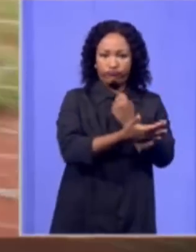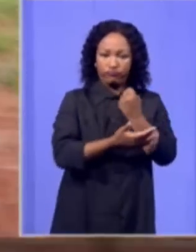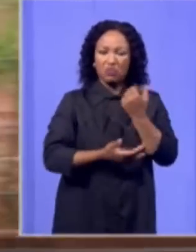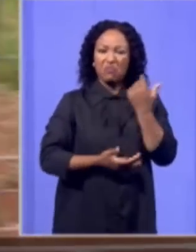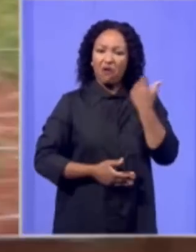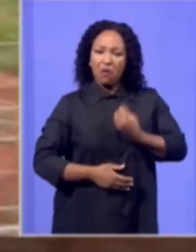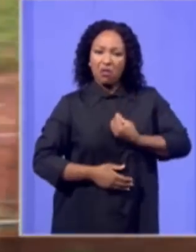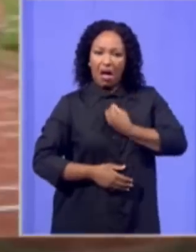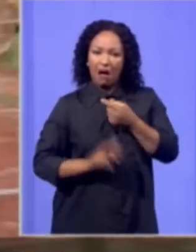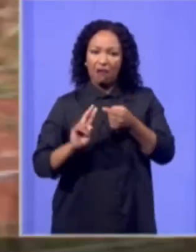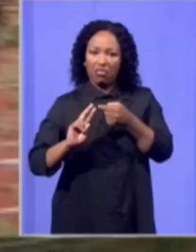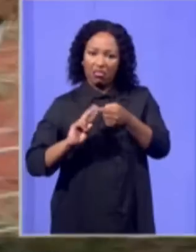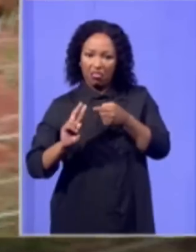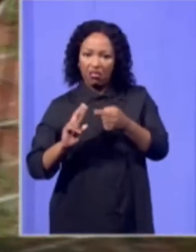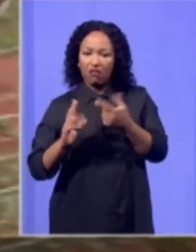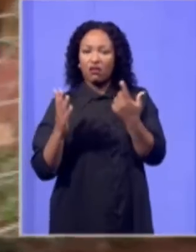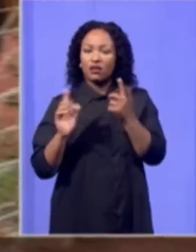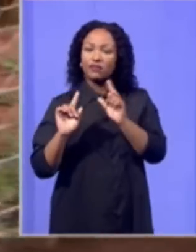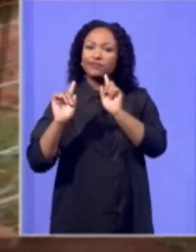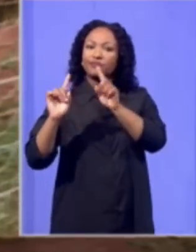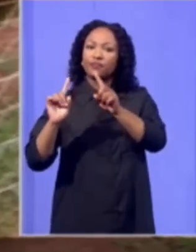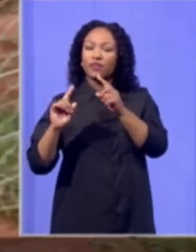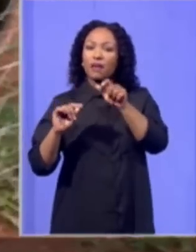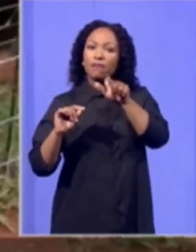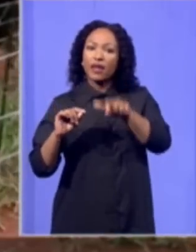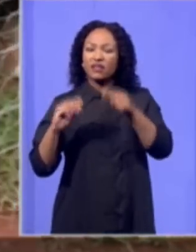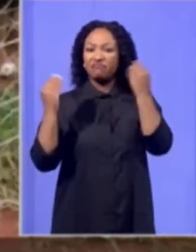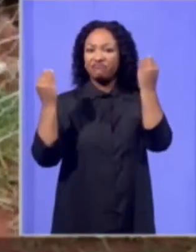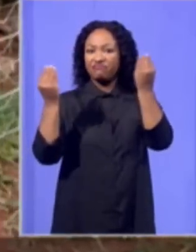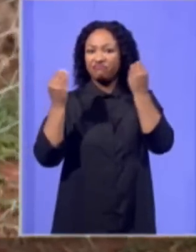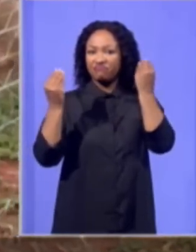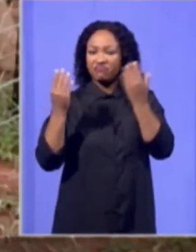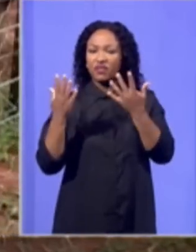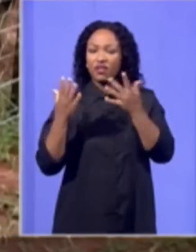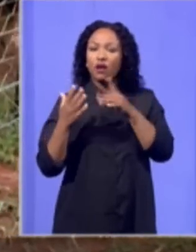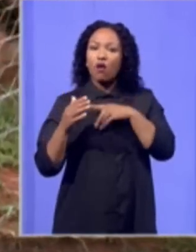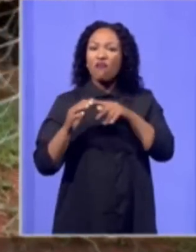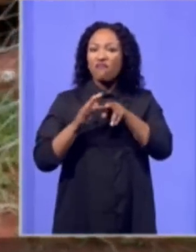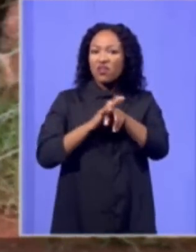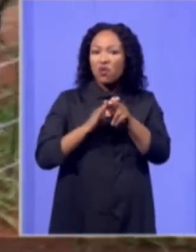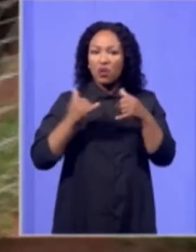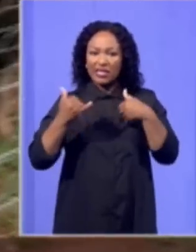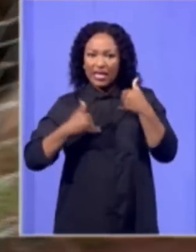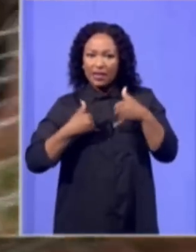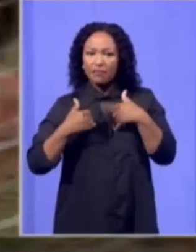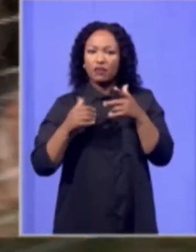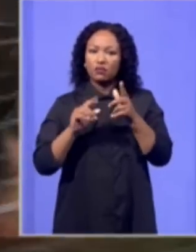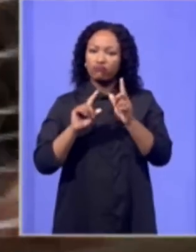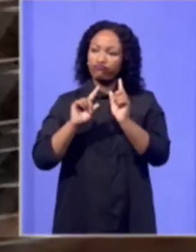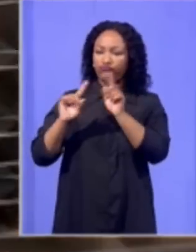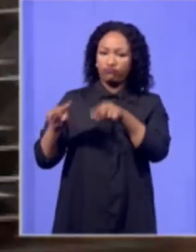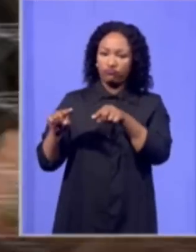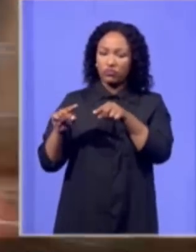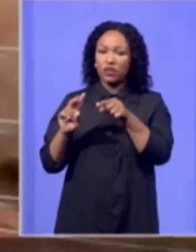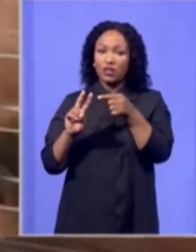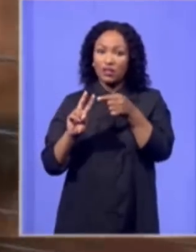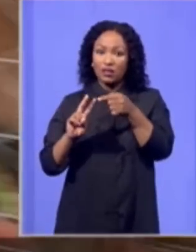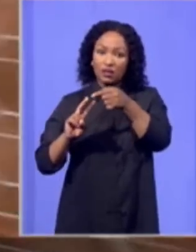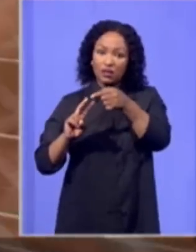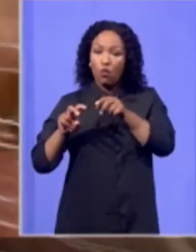šomišwa ke badiragatši go dikgatišo tša mmino le go diragatša ka mafelaneng a boithabišo. Sello sa Yoda le ISIS sa go